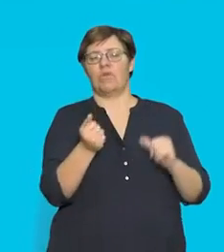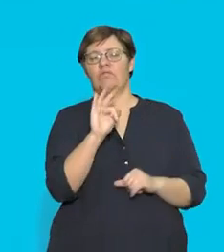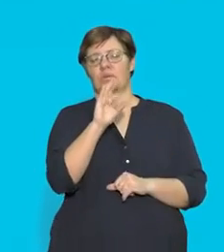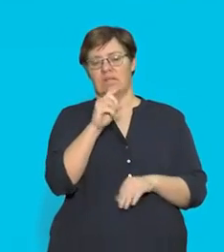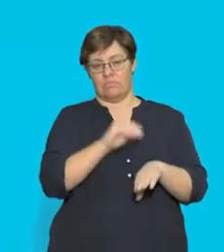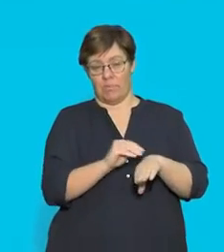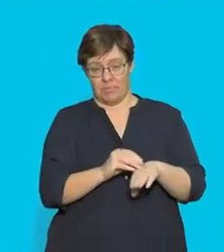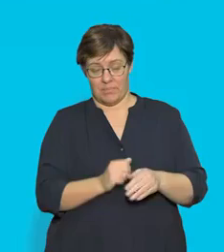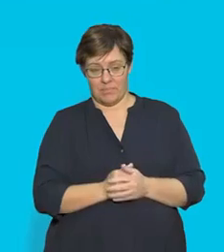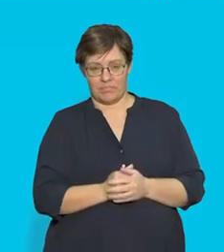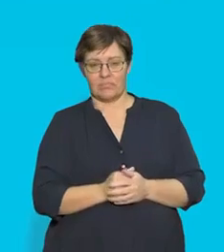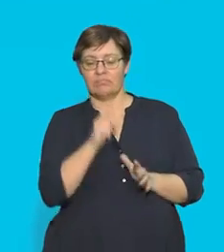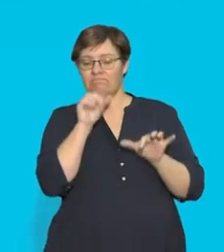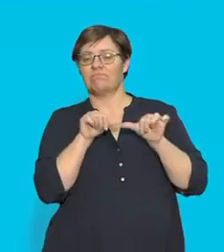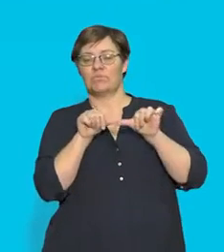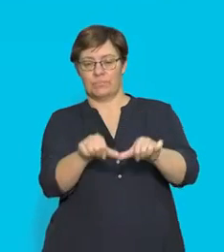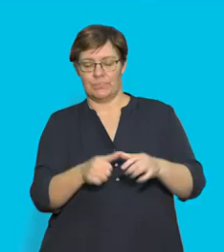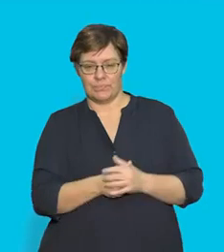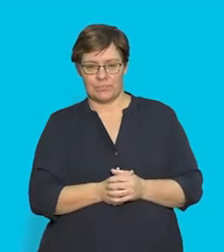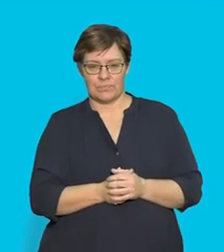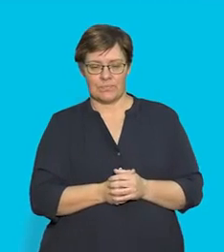3D problems. Let's continue.